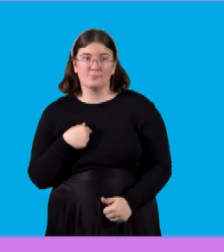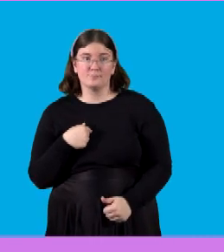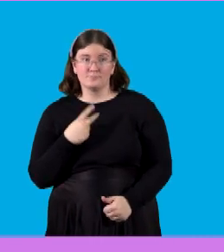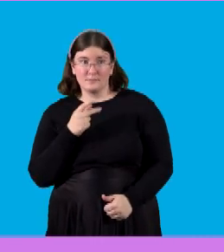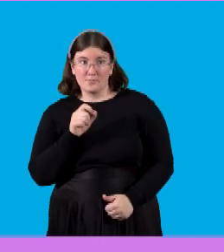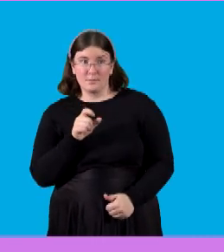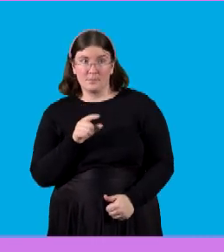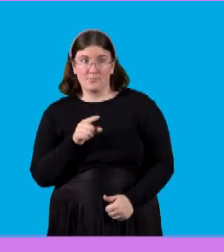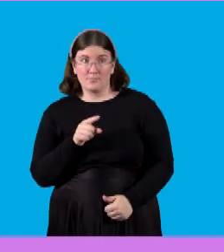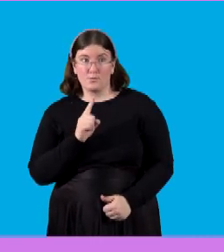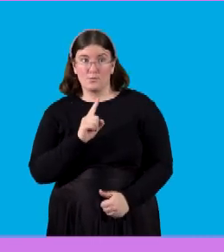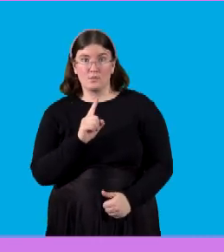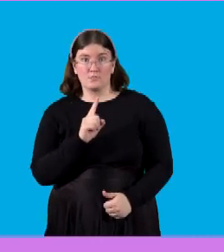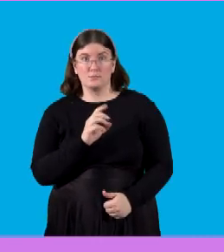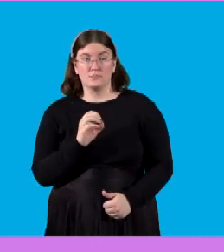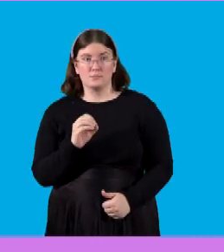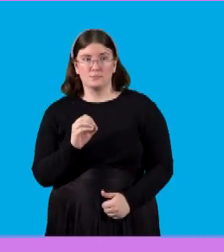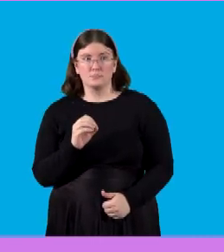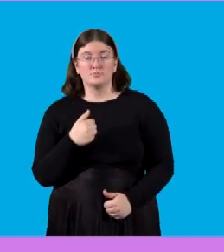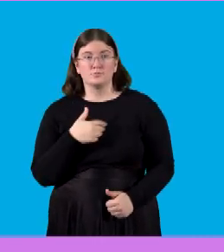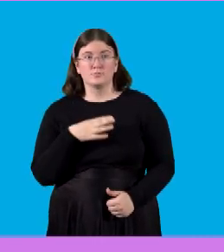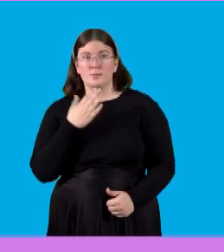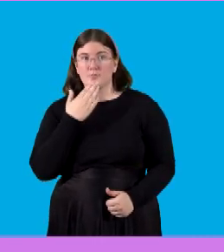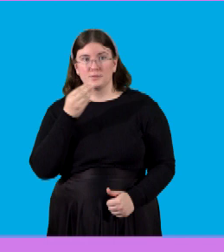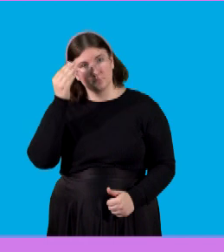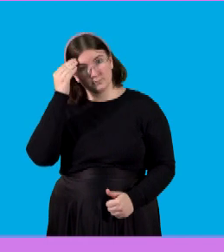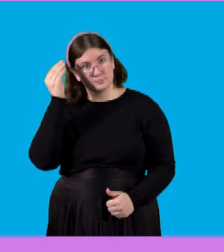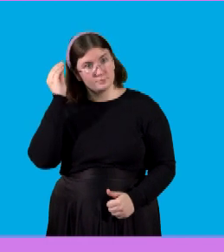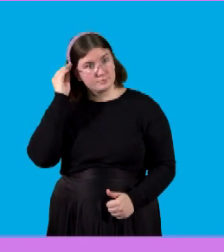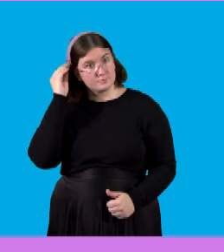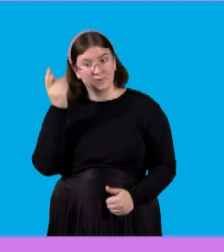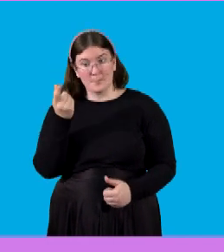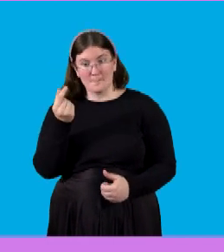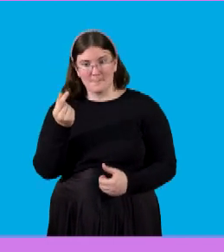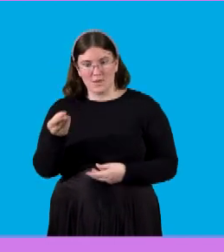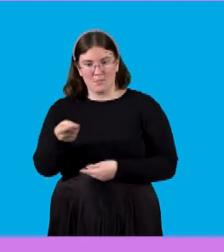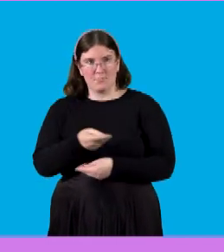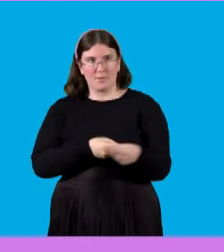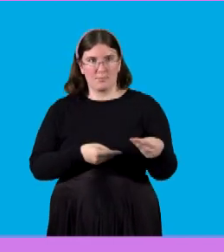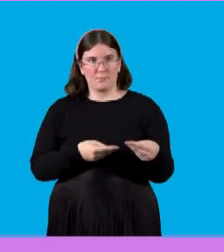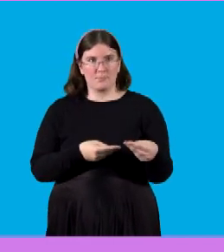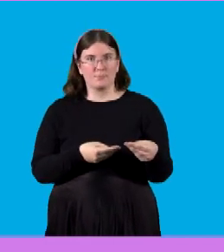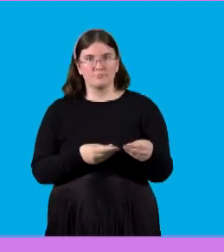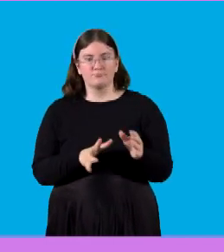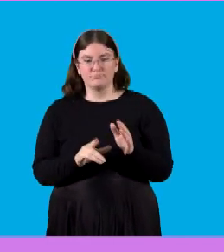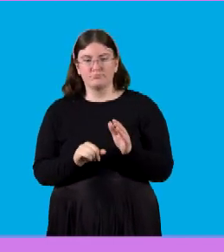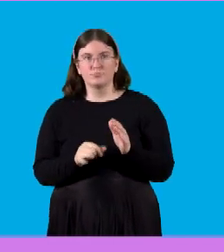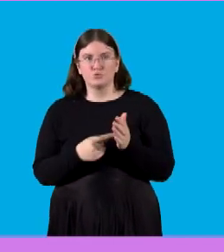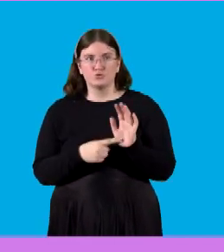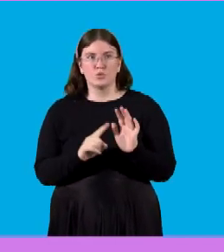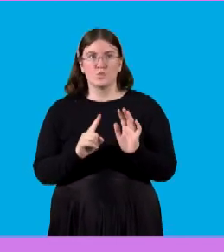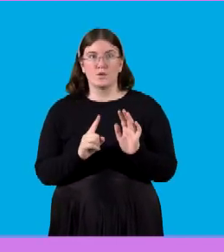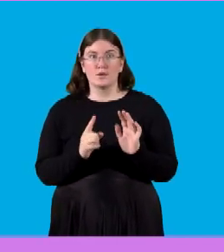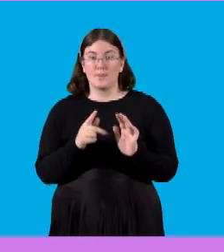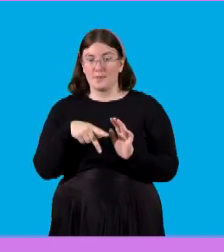looking at this, while it was 100, even though, and I want you to take note, even though the exchange rate is indicating that